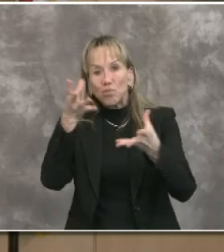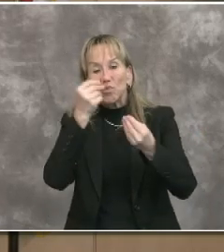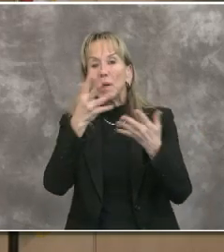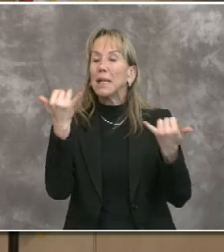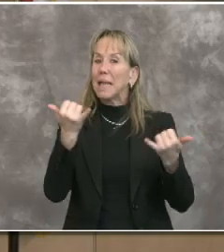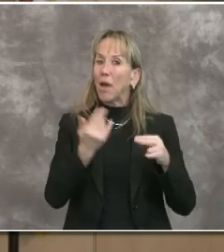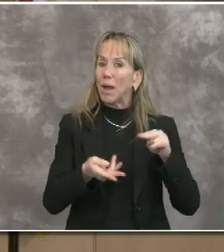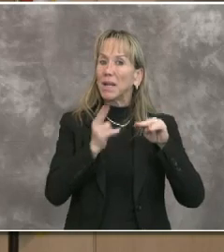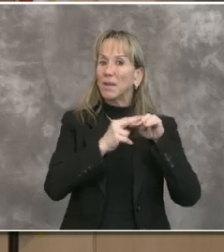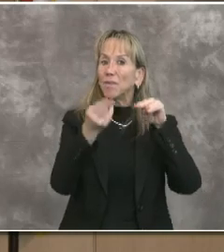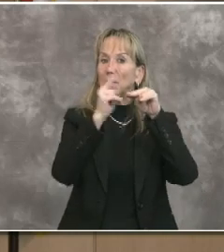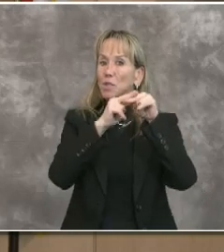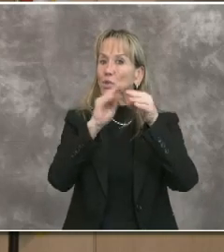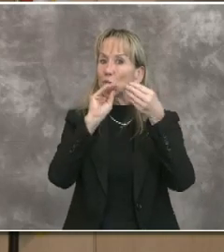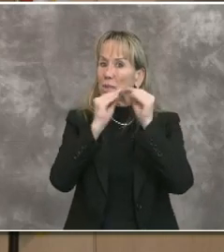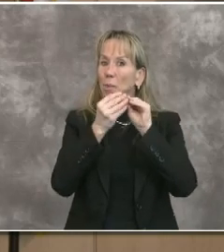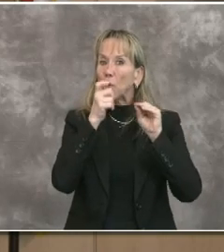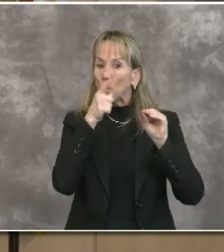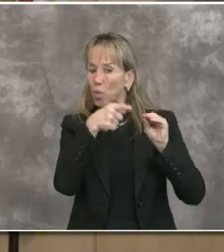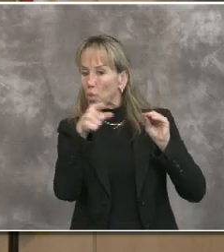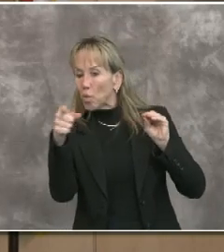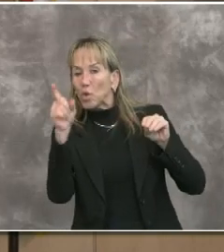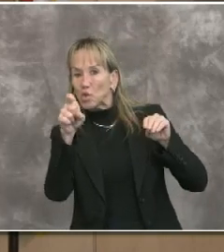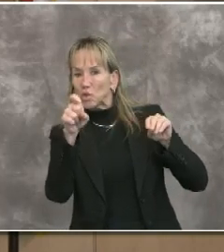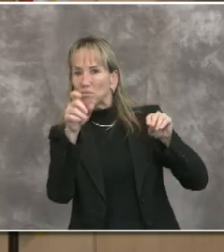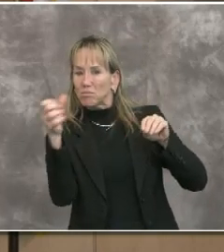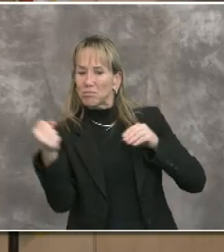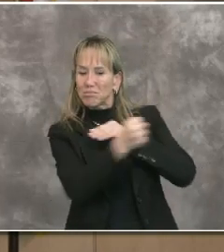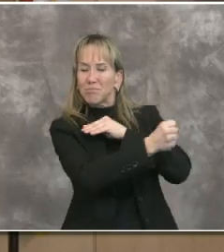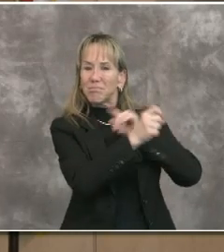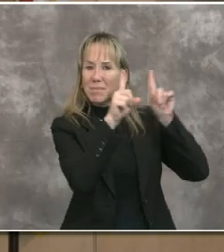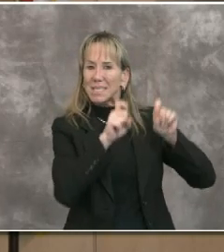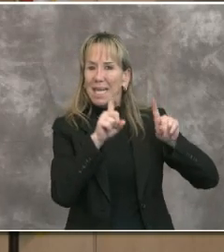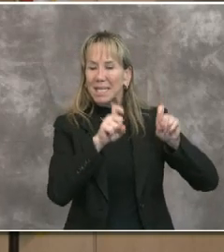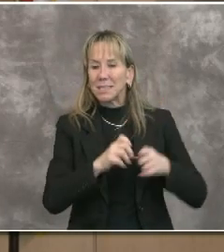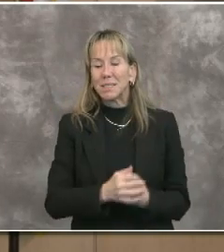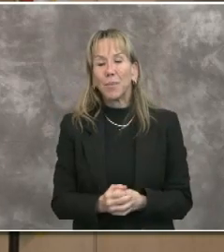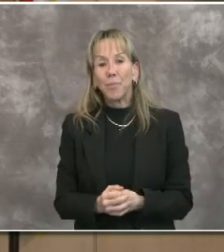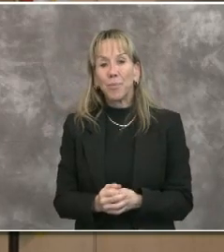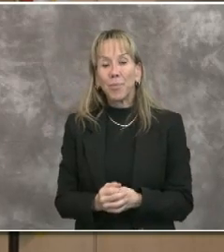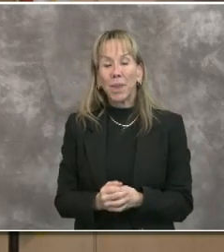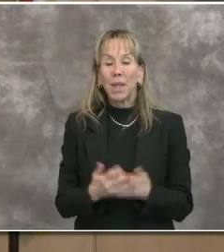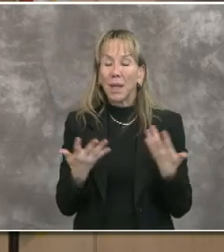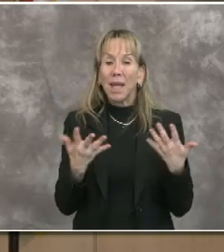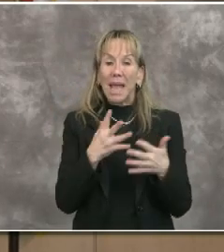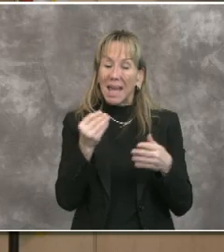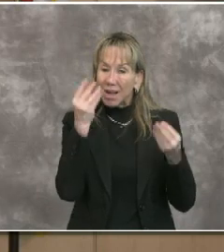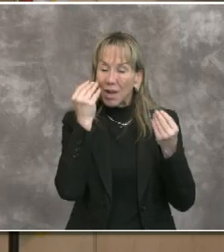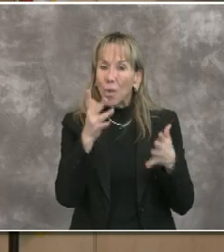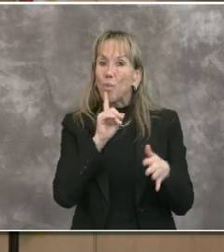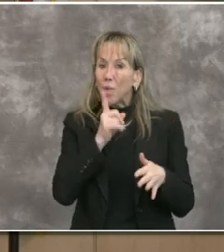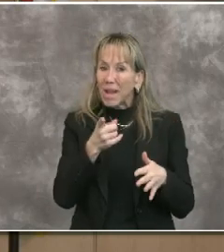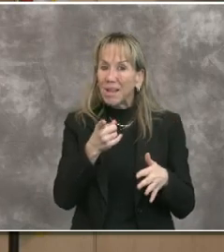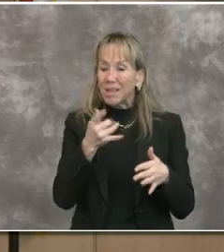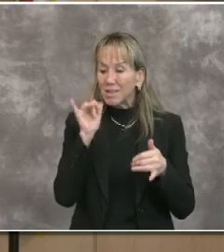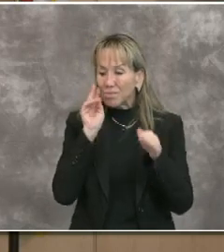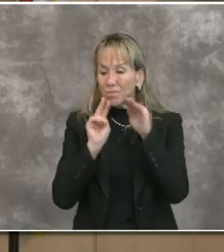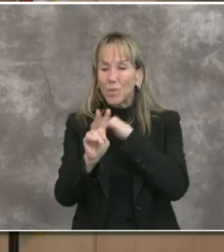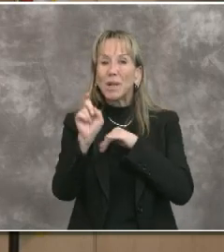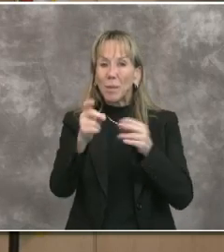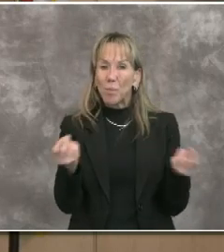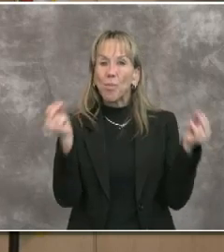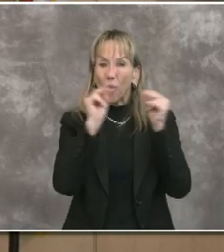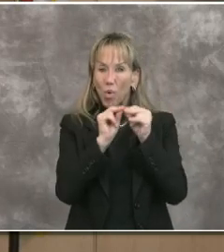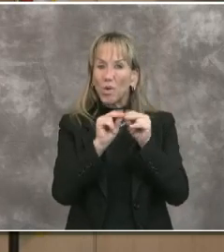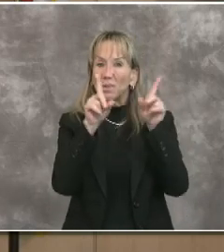number of individuals who should be tested. But really, down the road, we're going to need a lot more tests, and